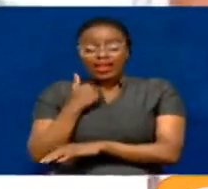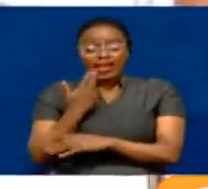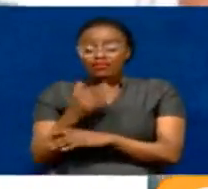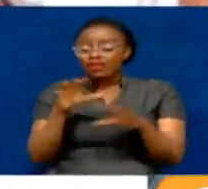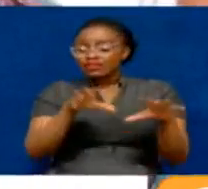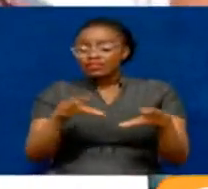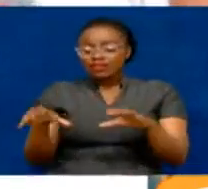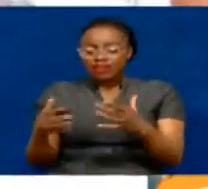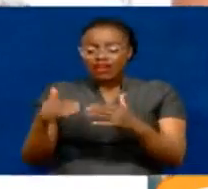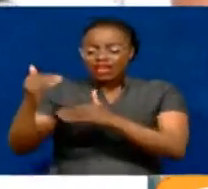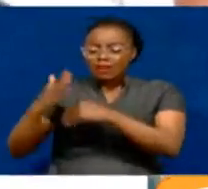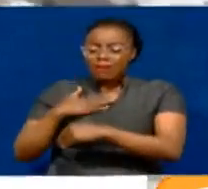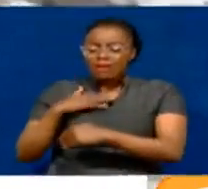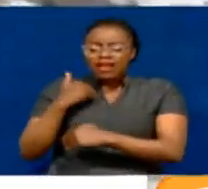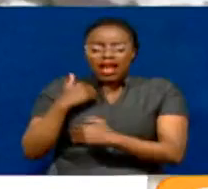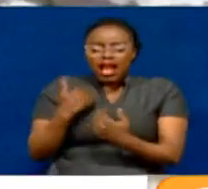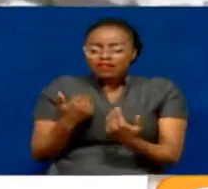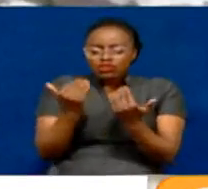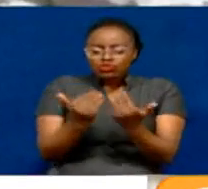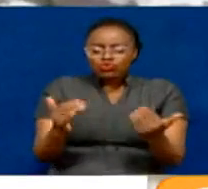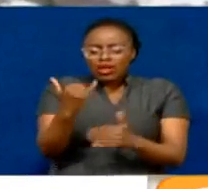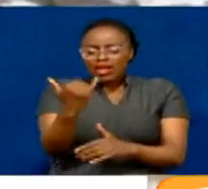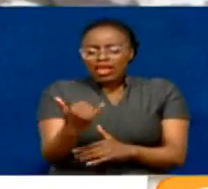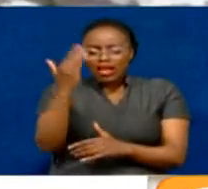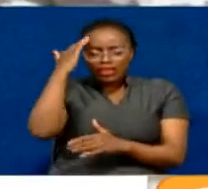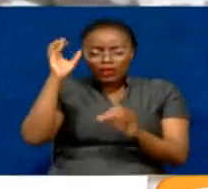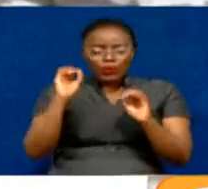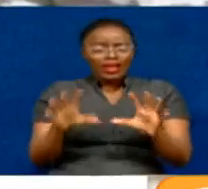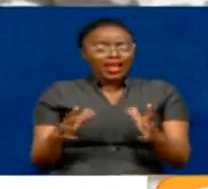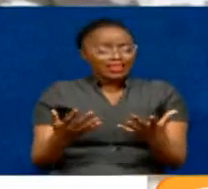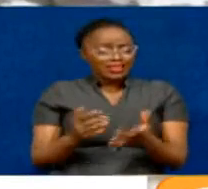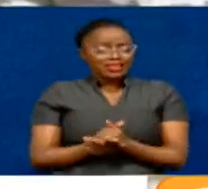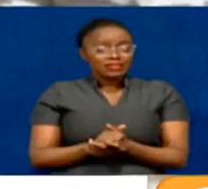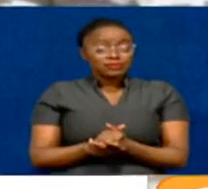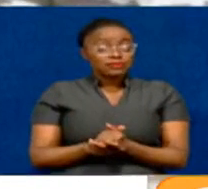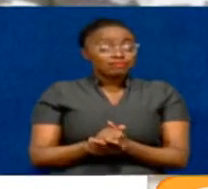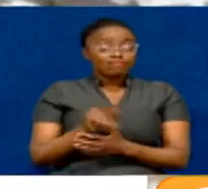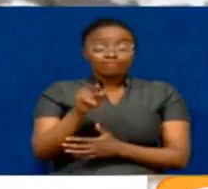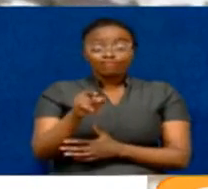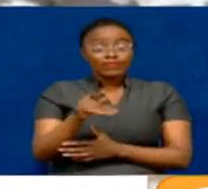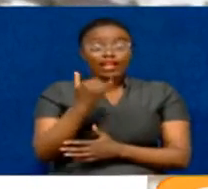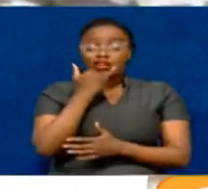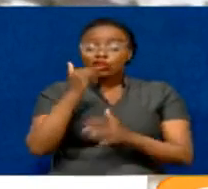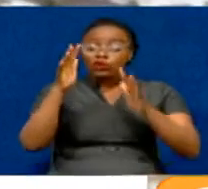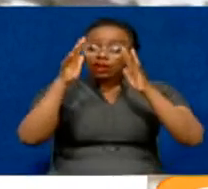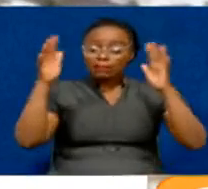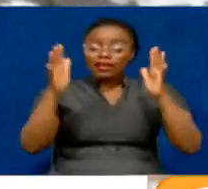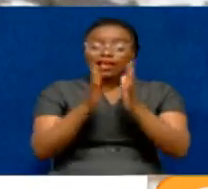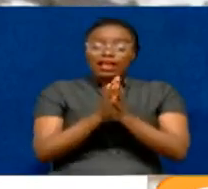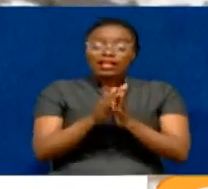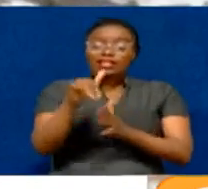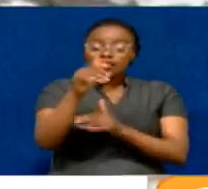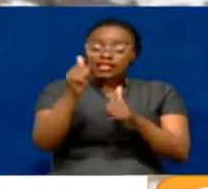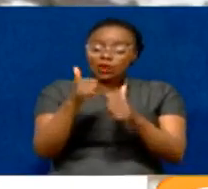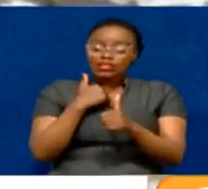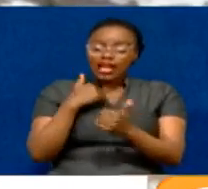na watoto wadogo hawajui maskini. Tunashangaa kwa sababu haifai kuwa hivi. Na hii ni a